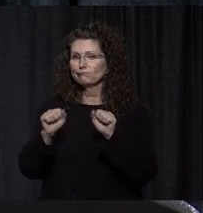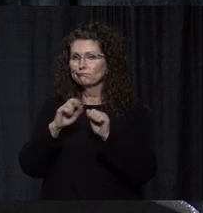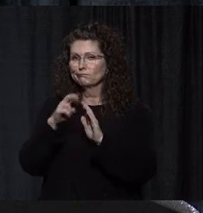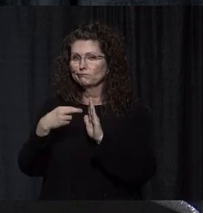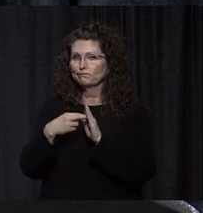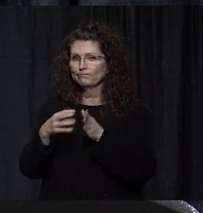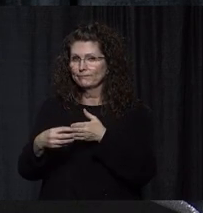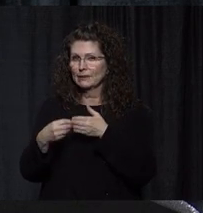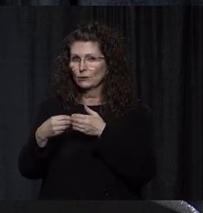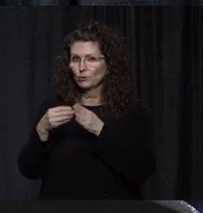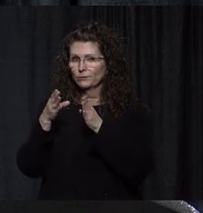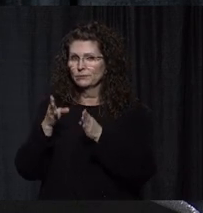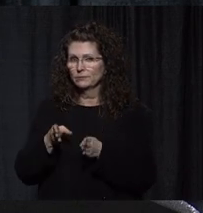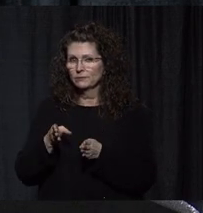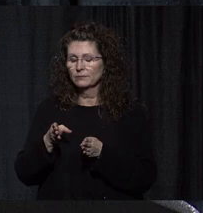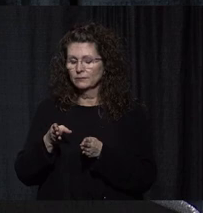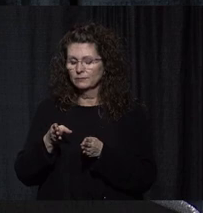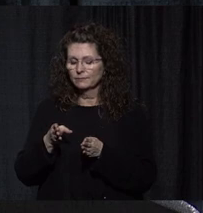your